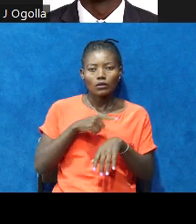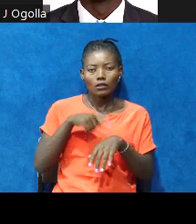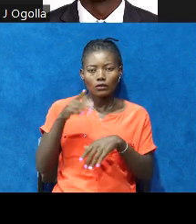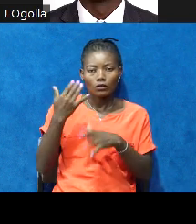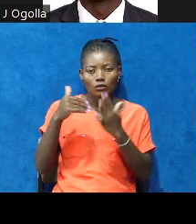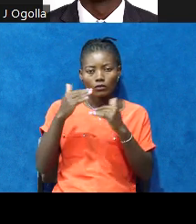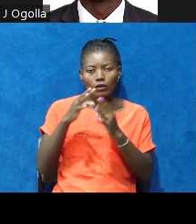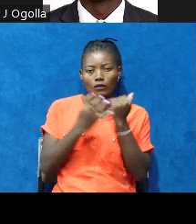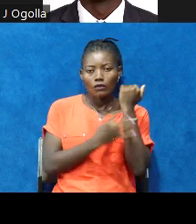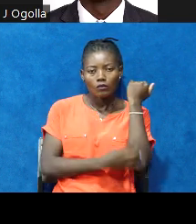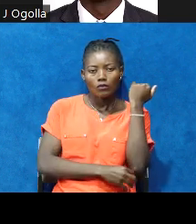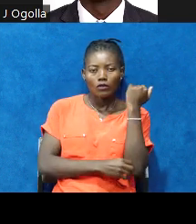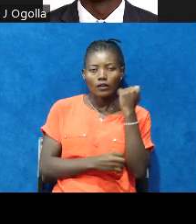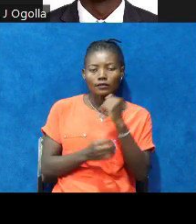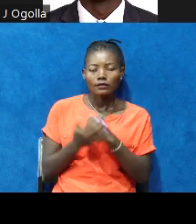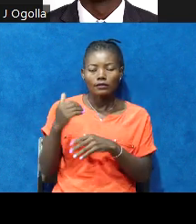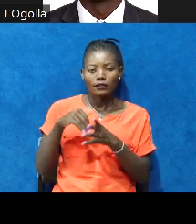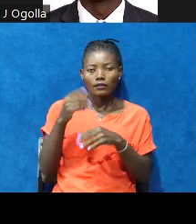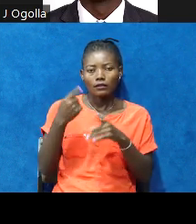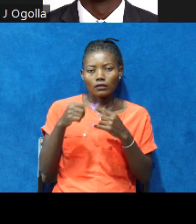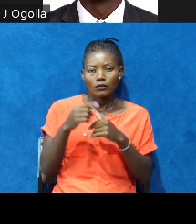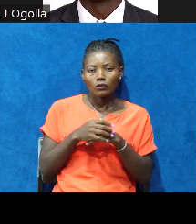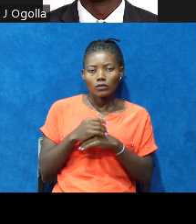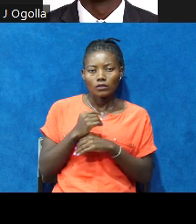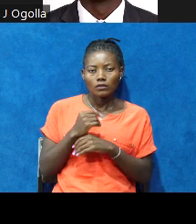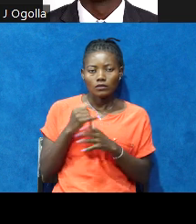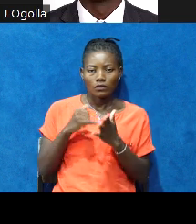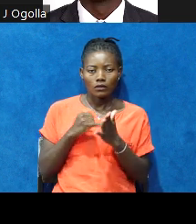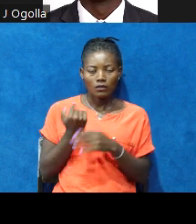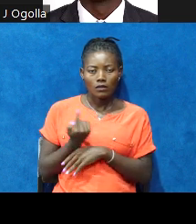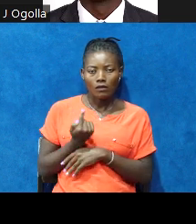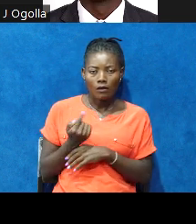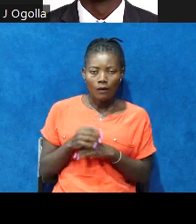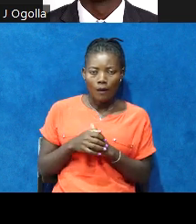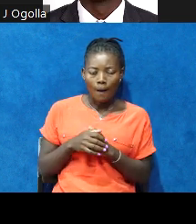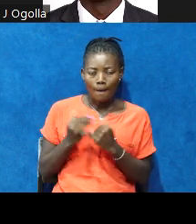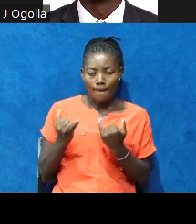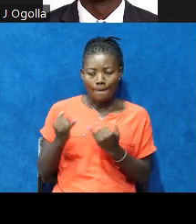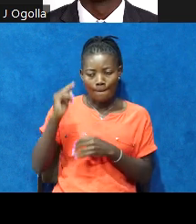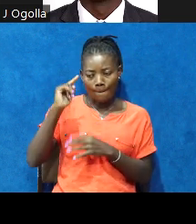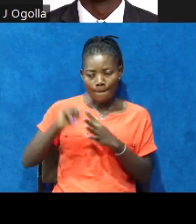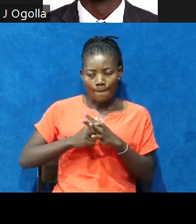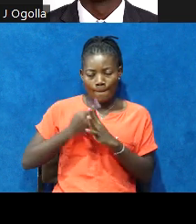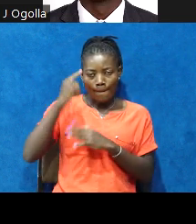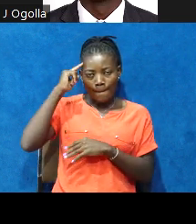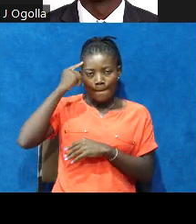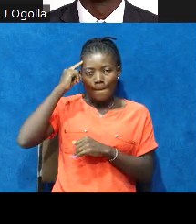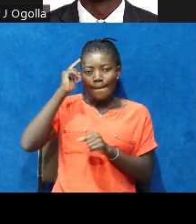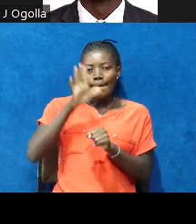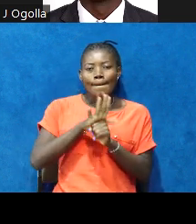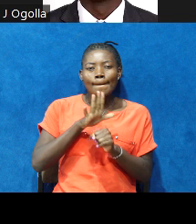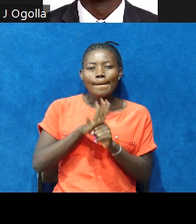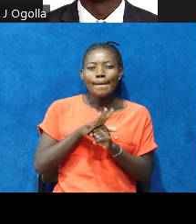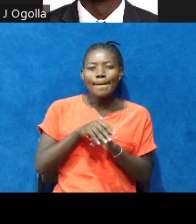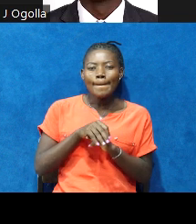when you perform poorly, when you perform a skill poorly in the game itself? It does that become, now you start thinking too much on